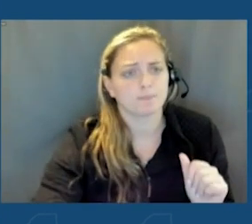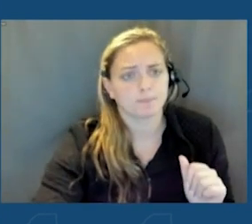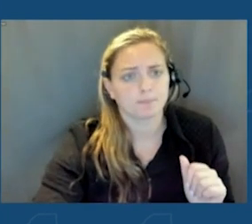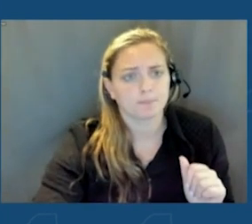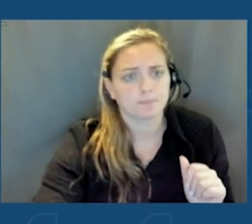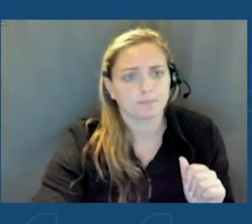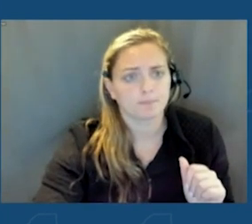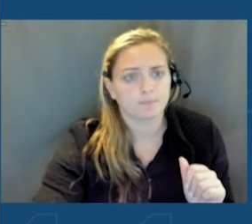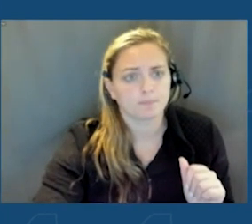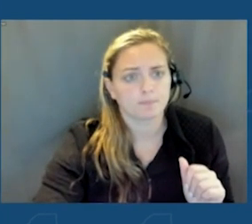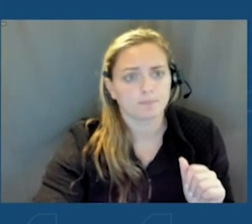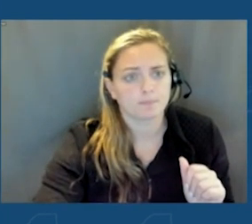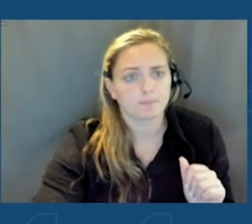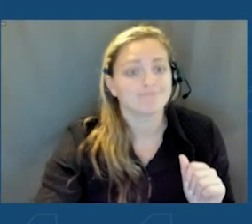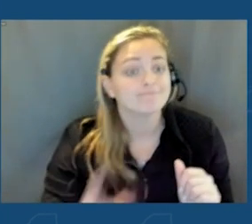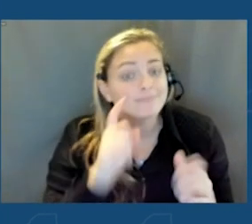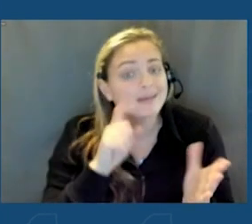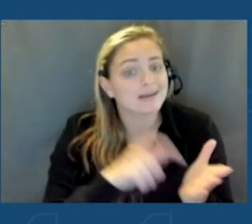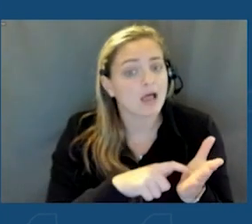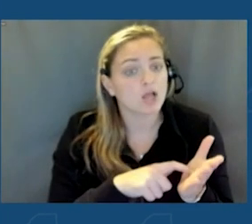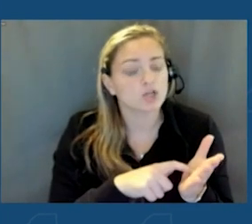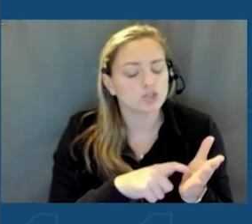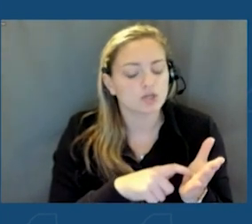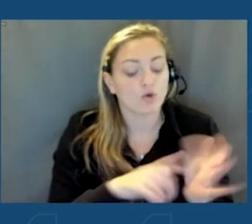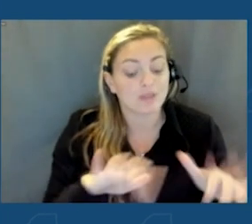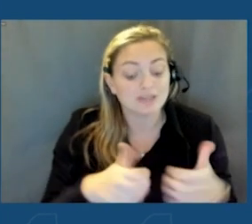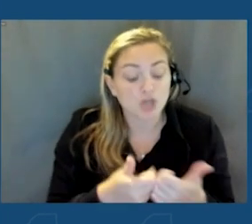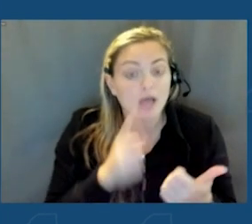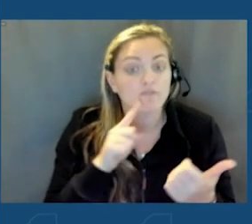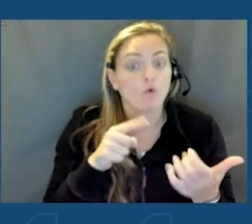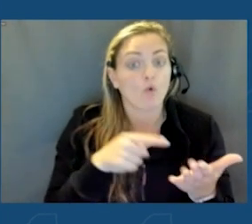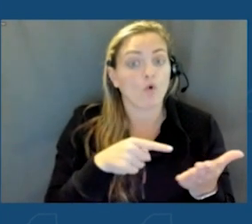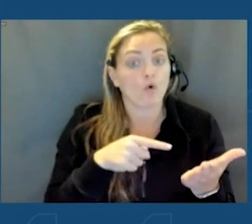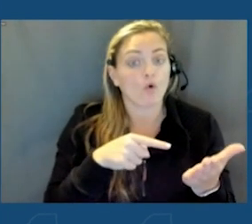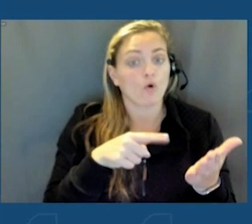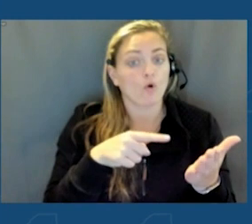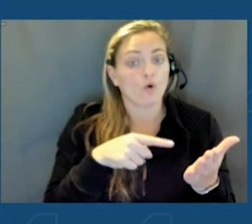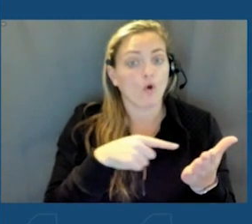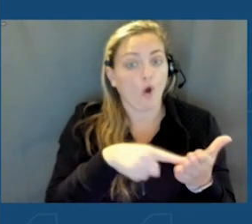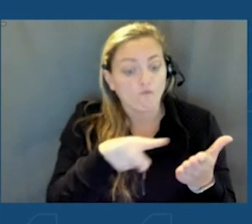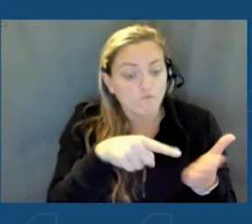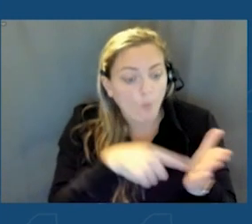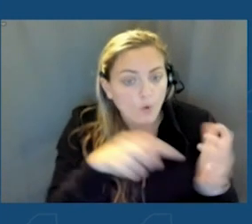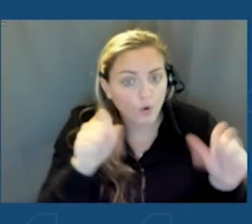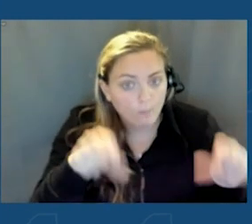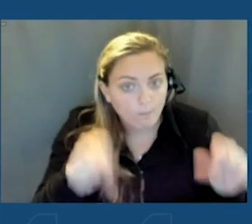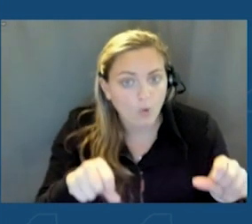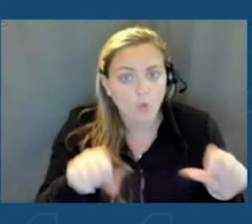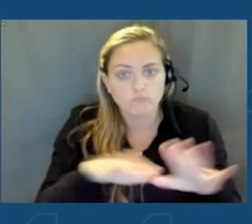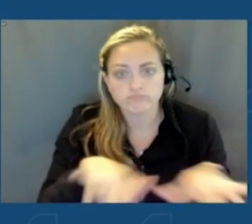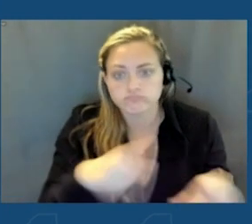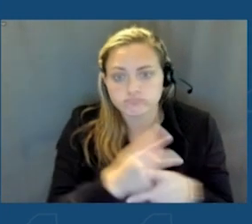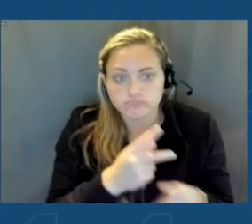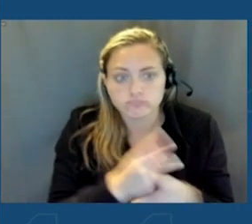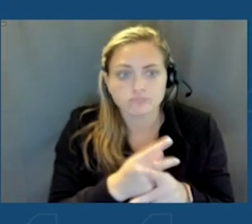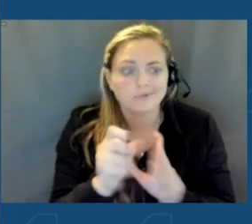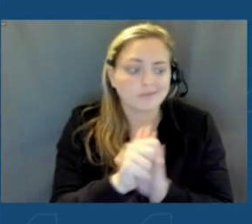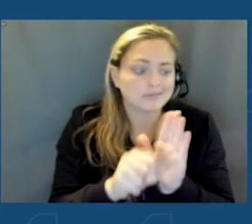in acknowledging the challenge of affordable childcare, the increase in the state income